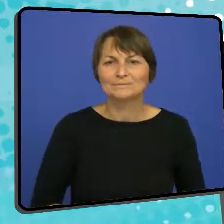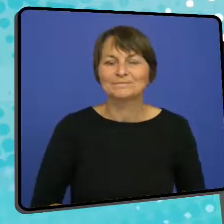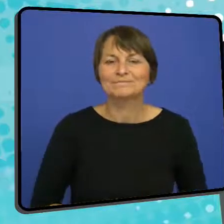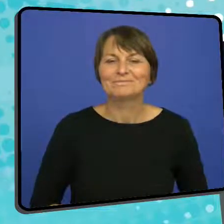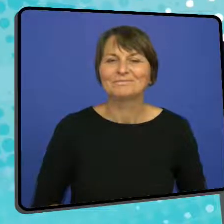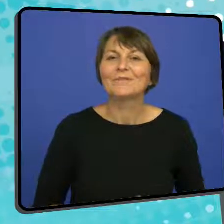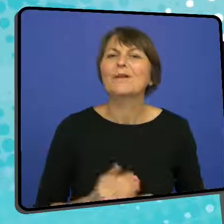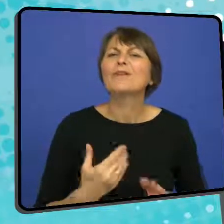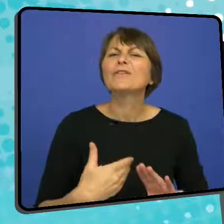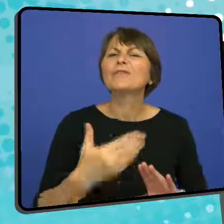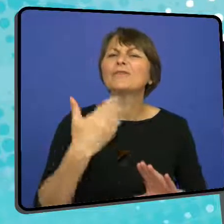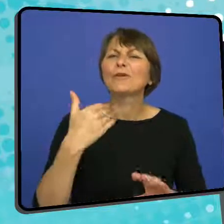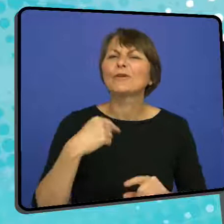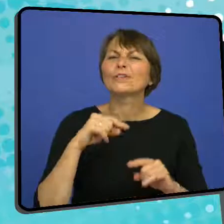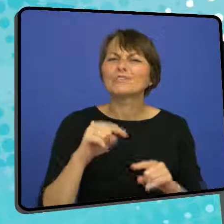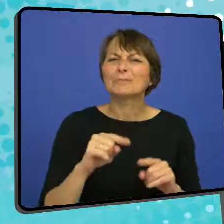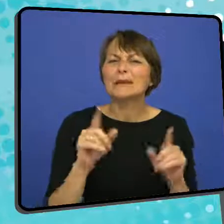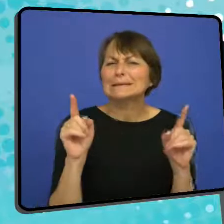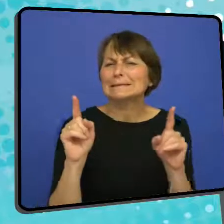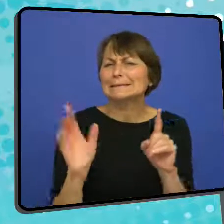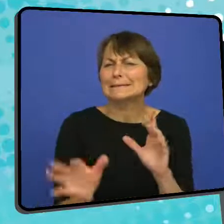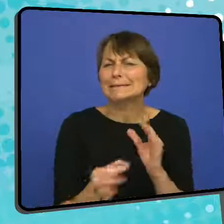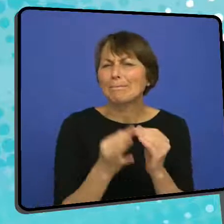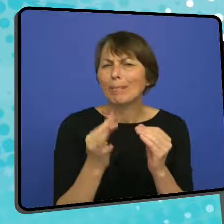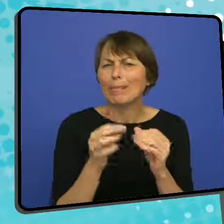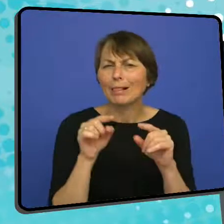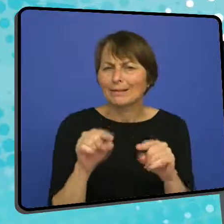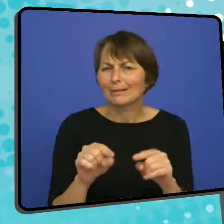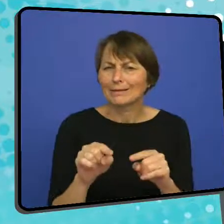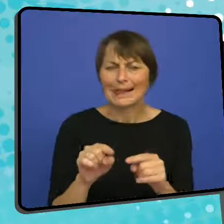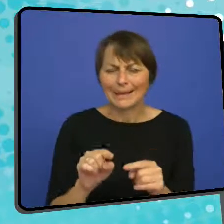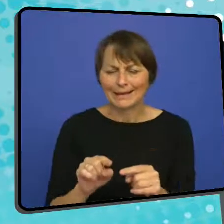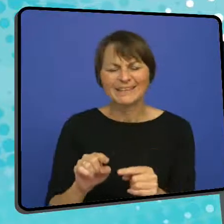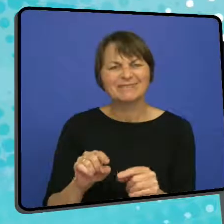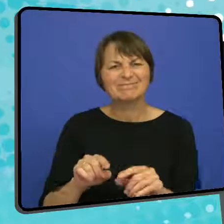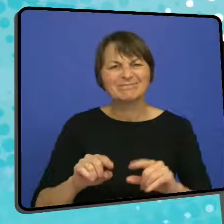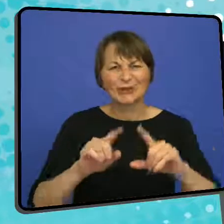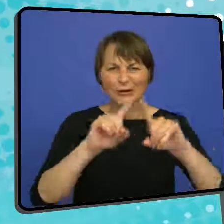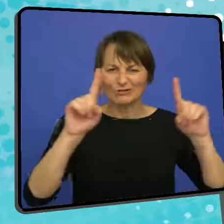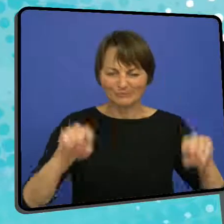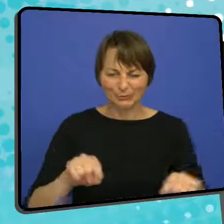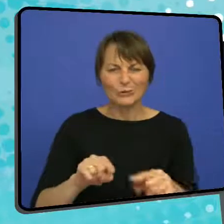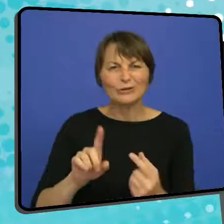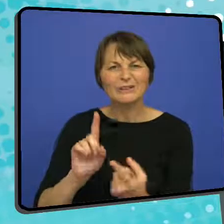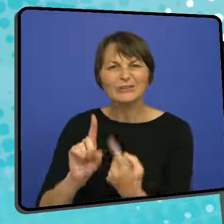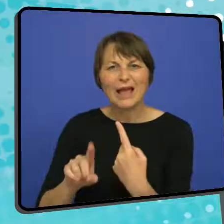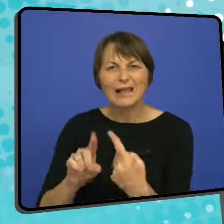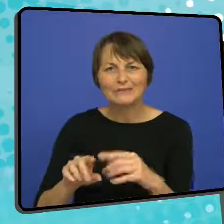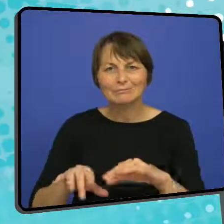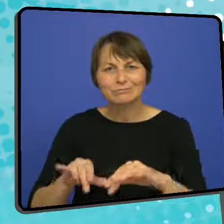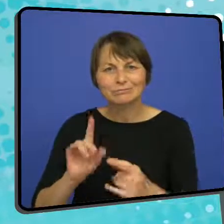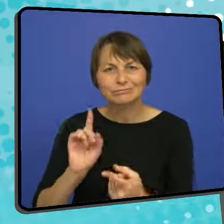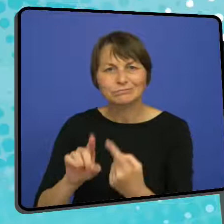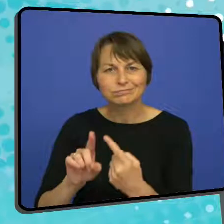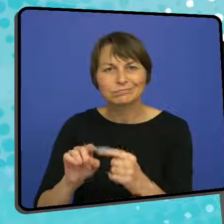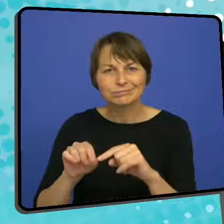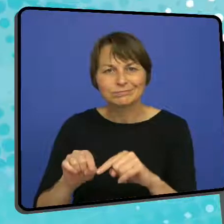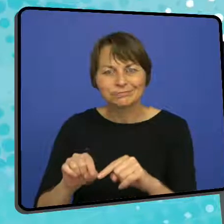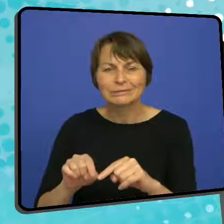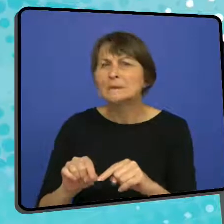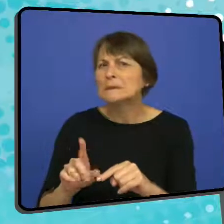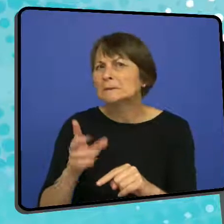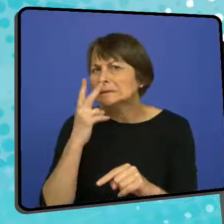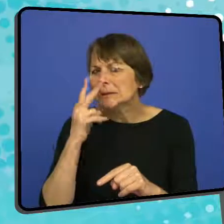chatbot, trying to see like how does that question and answer mechanism work, and how can design create, let's say, a